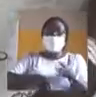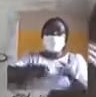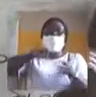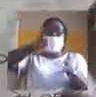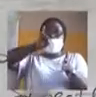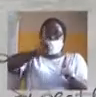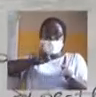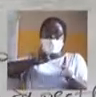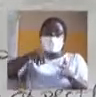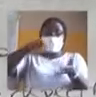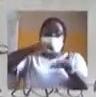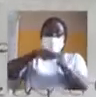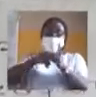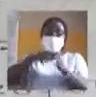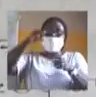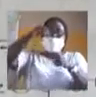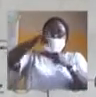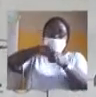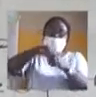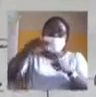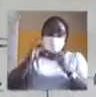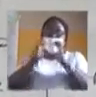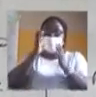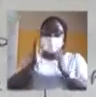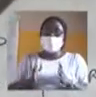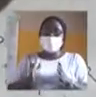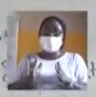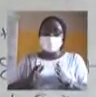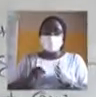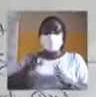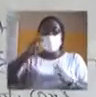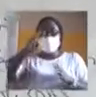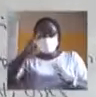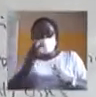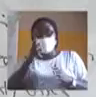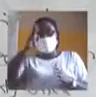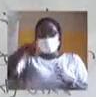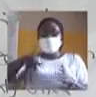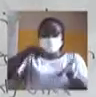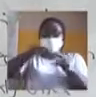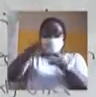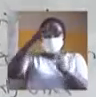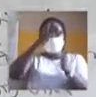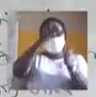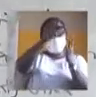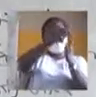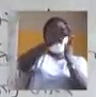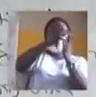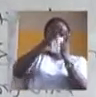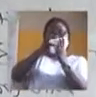the second P stands for population, the third P stands for period of festival,